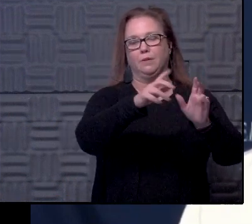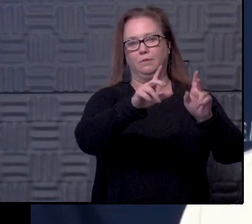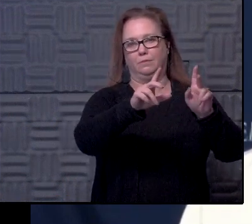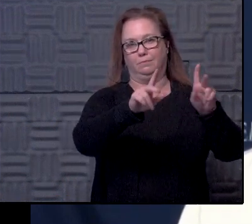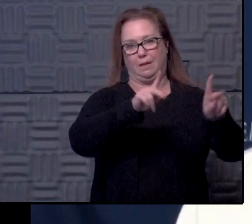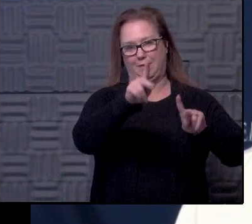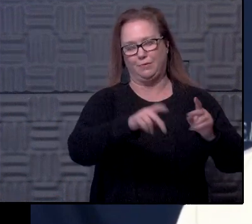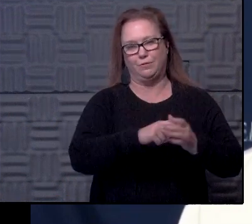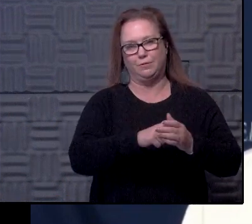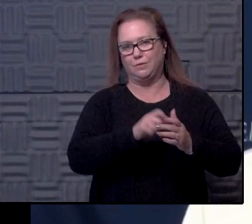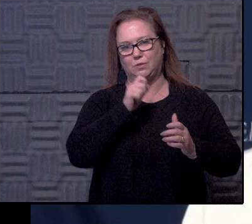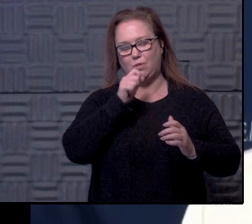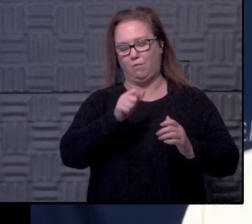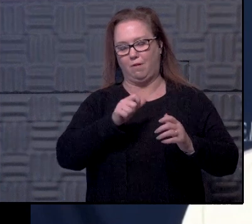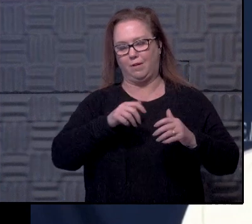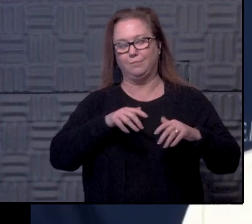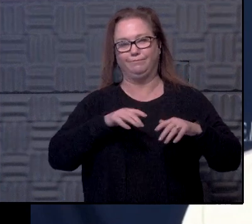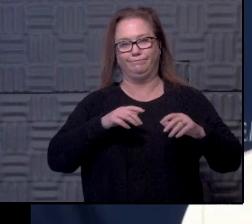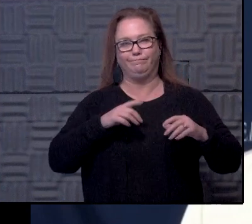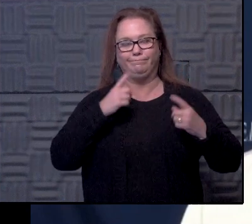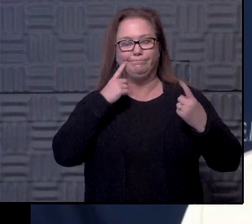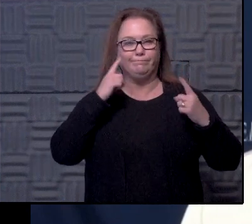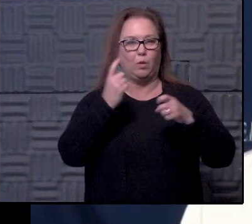we're definitely not over the hump here.